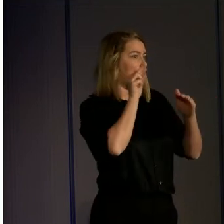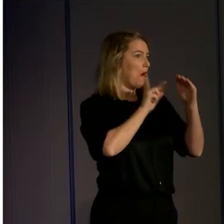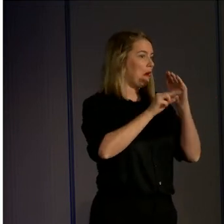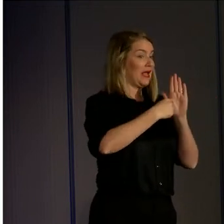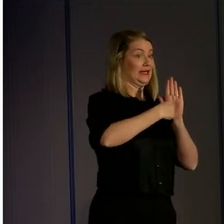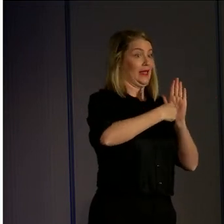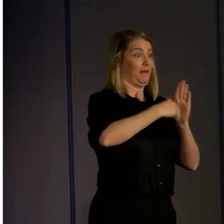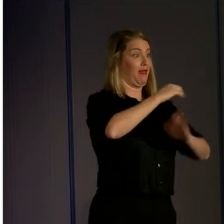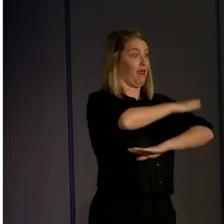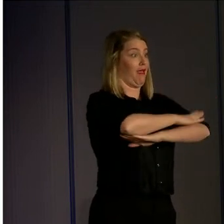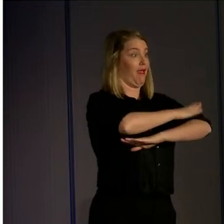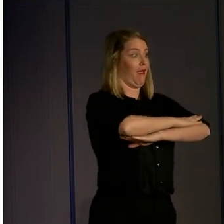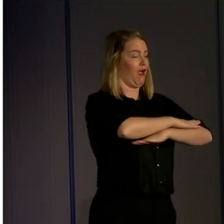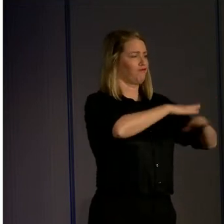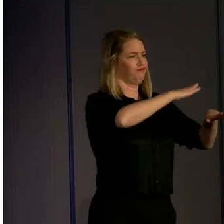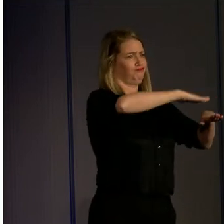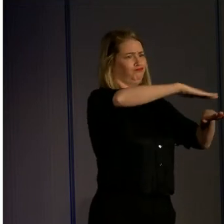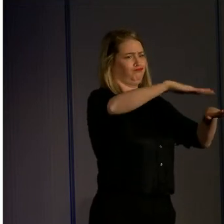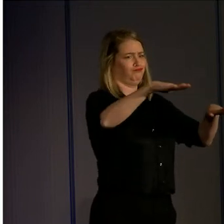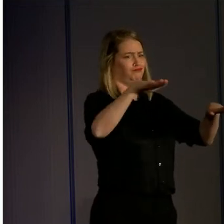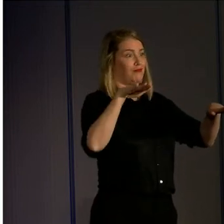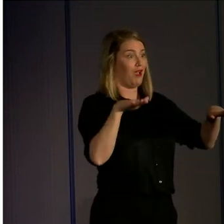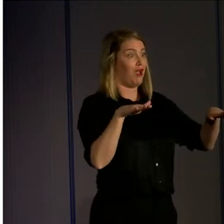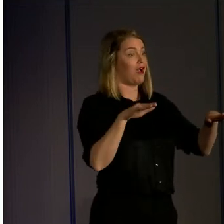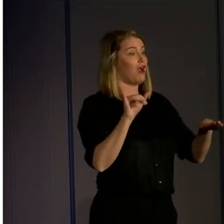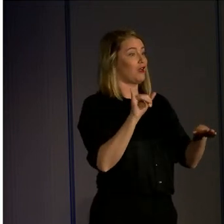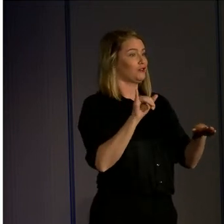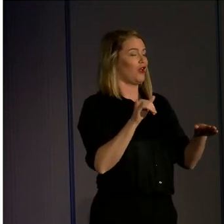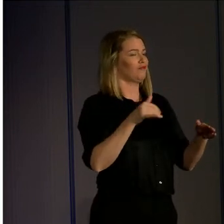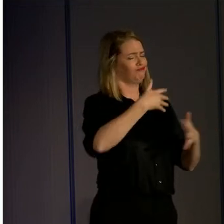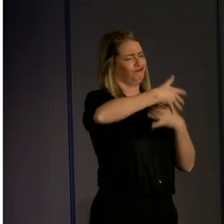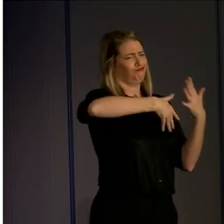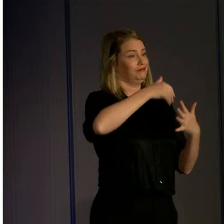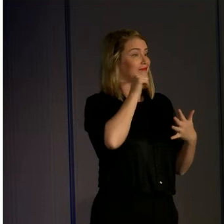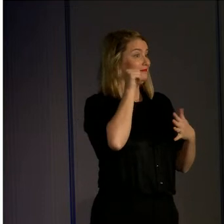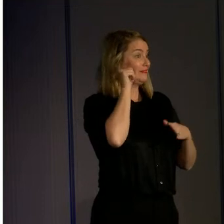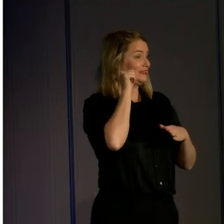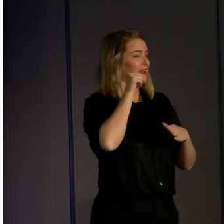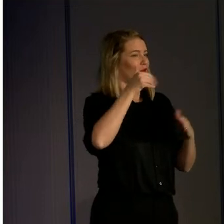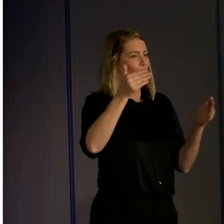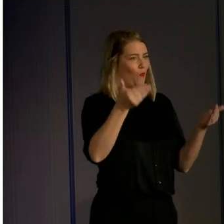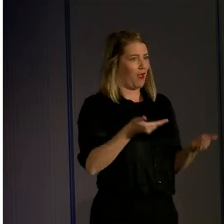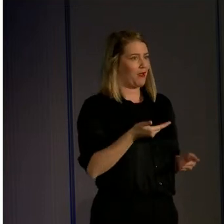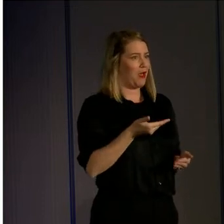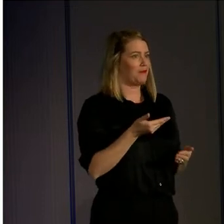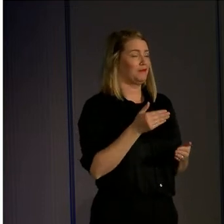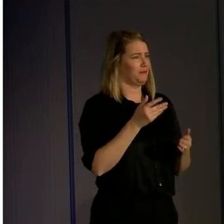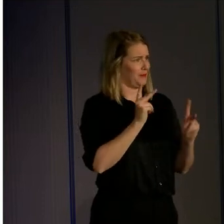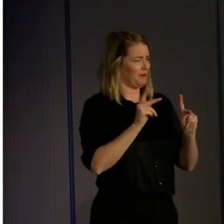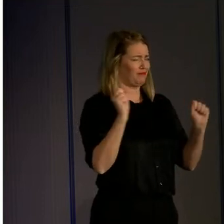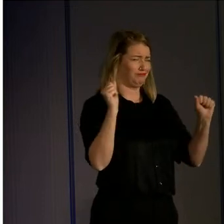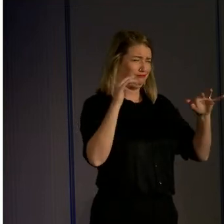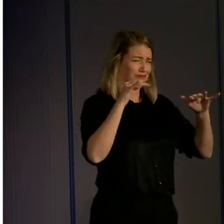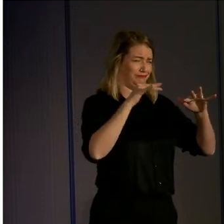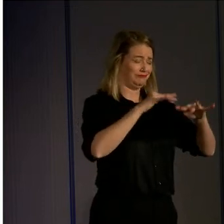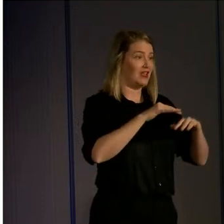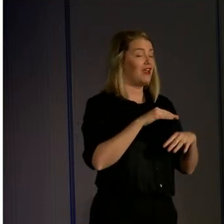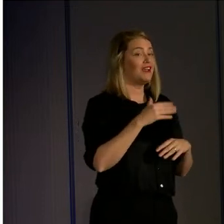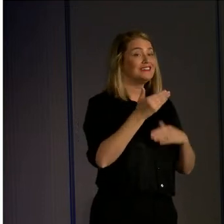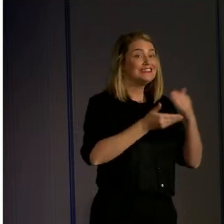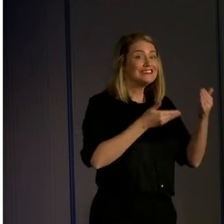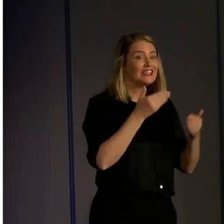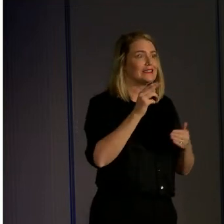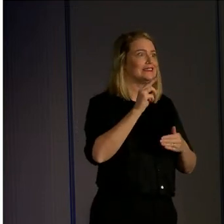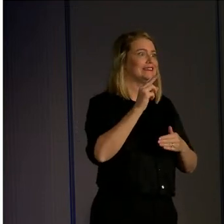our welcome reception, which was very well attended. I want to welcome you to day two of the conference. In addition to all the